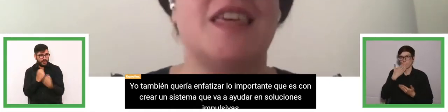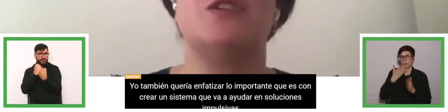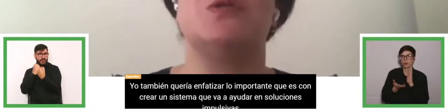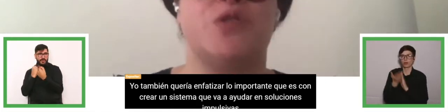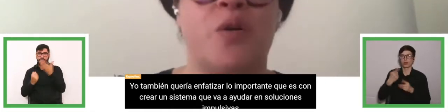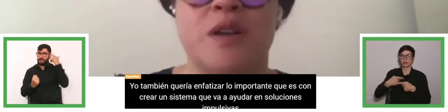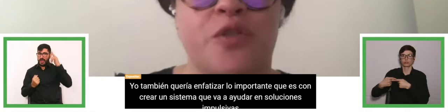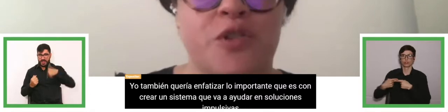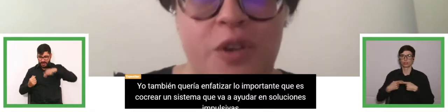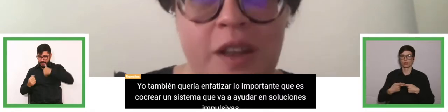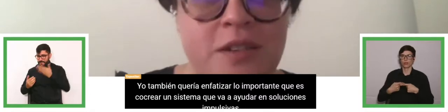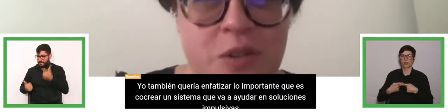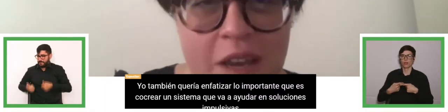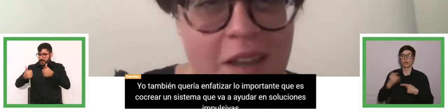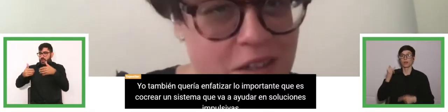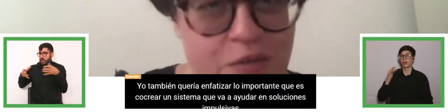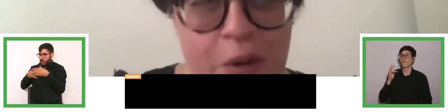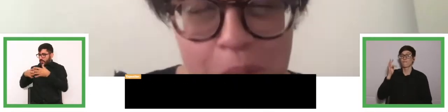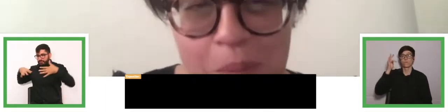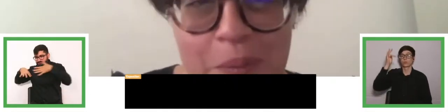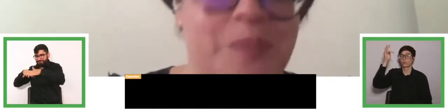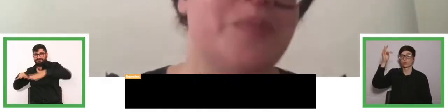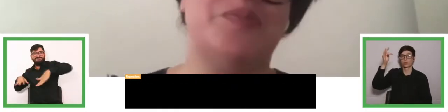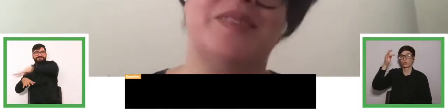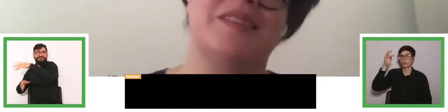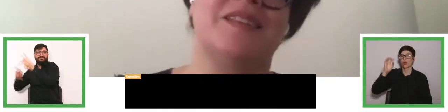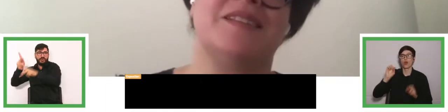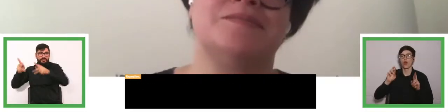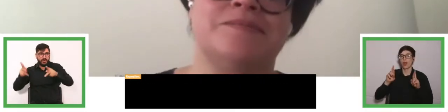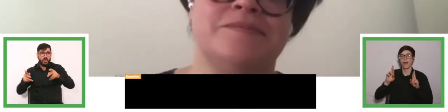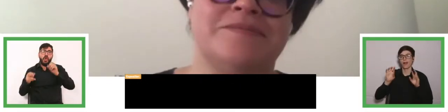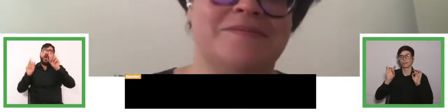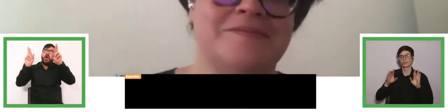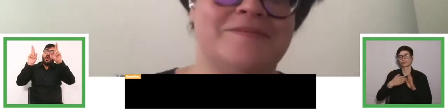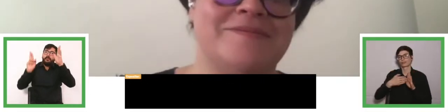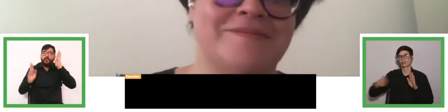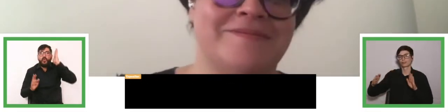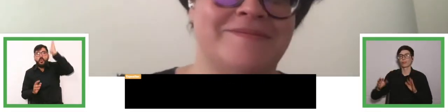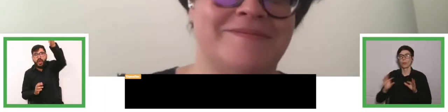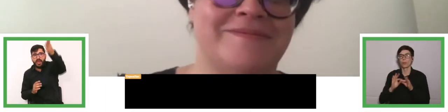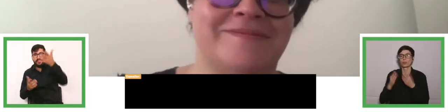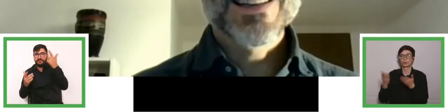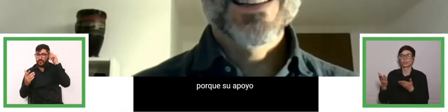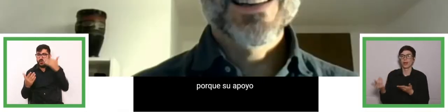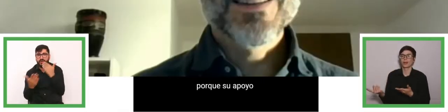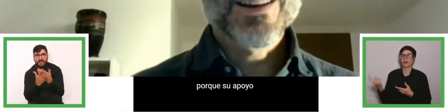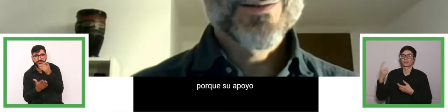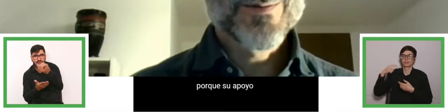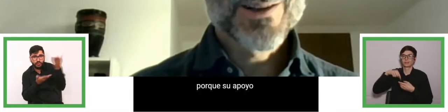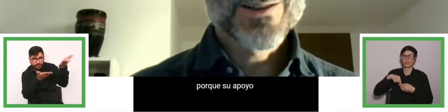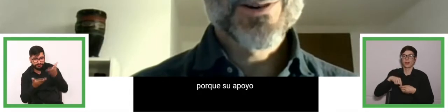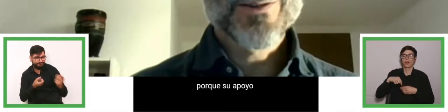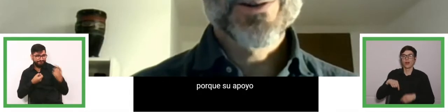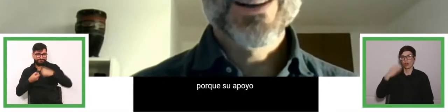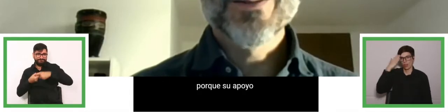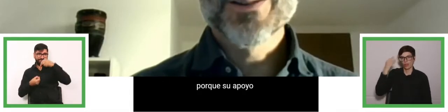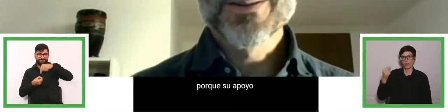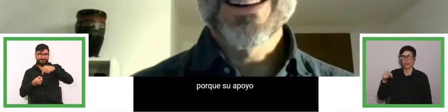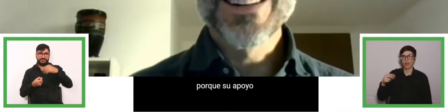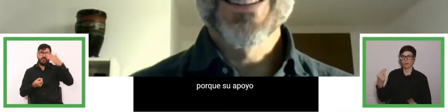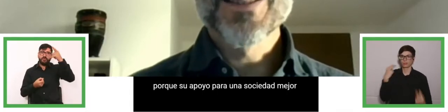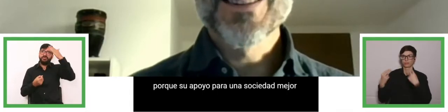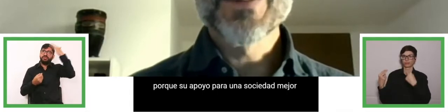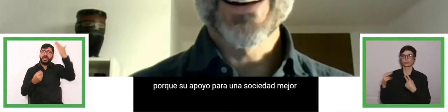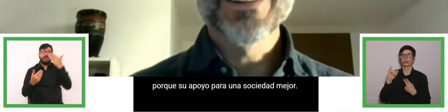prosper. Thank you so much for joining us today in this forum. Thank you very much, Catalina, and thank you very much to all three of